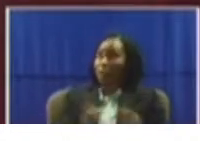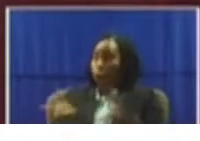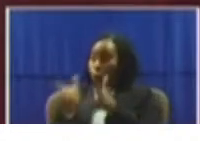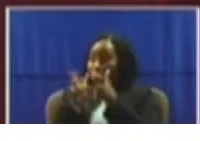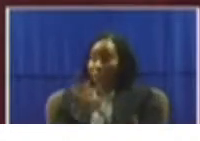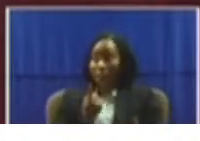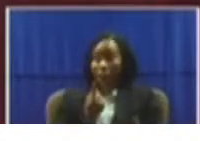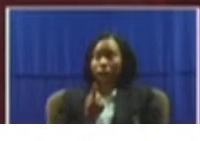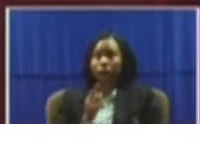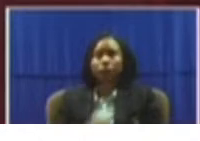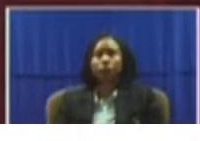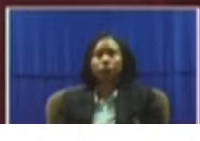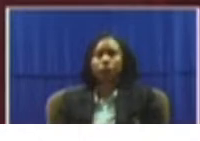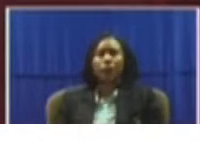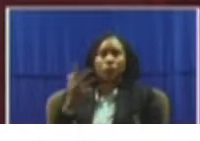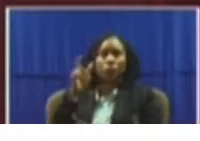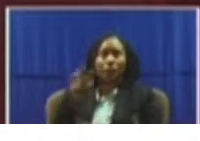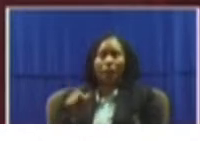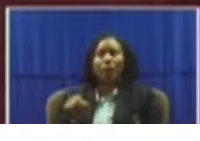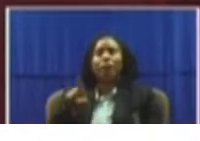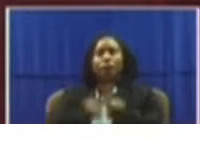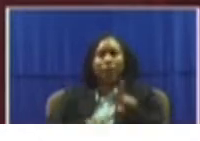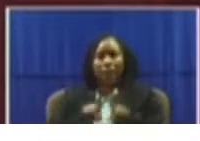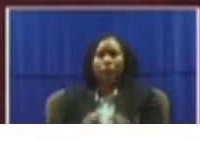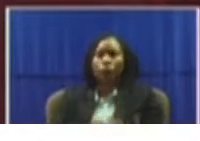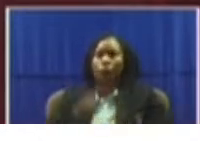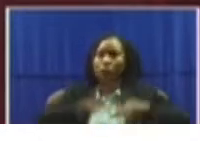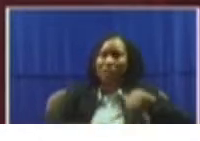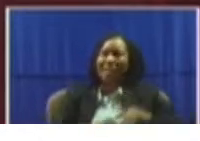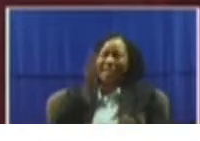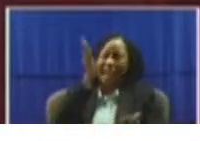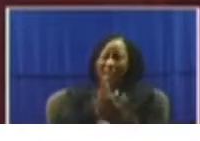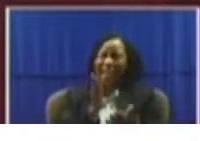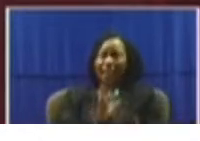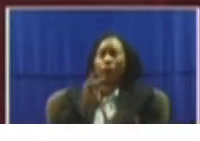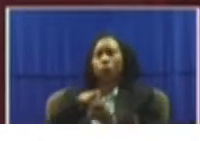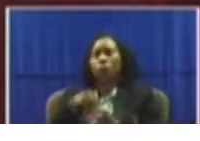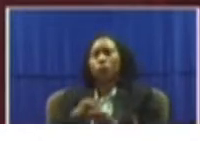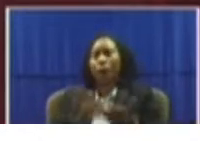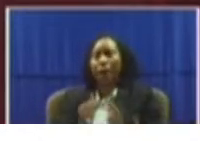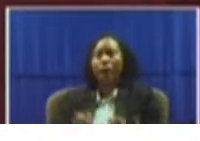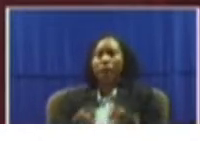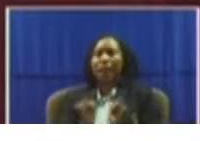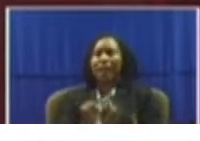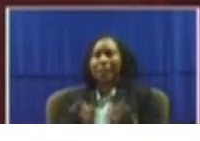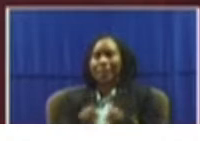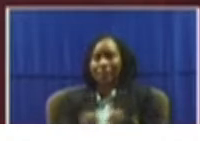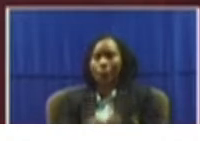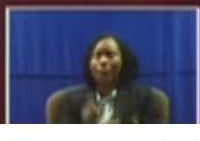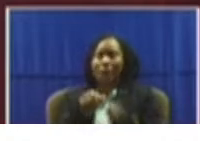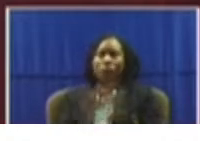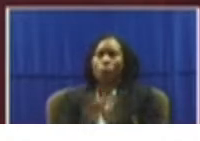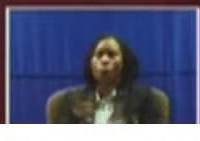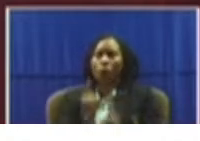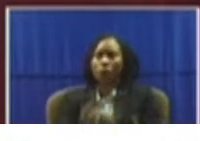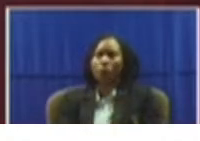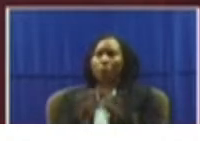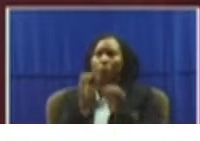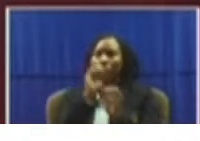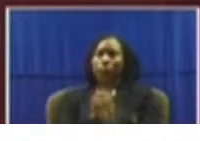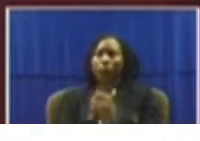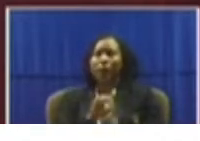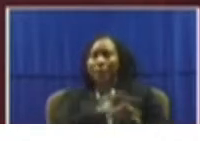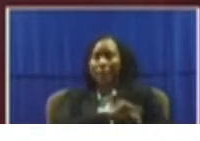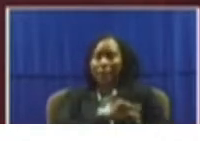Speaker, the failures to prosecute have directly contributed to a crisis of impunity that bedevils all levels and sectors